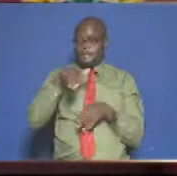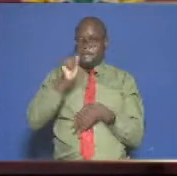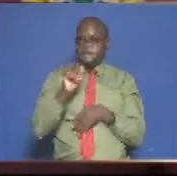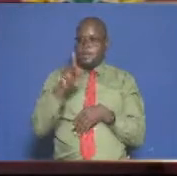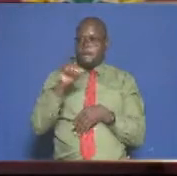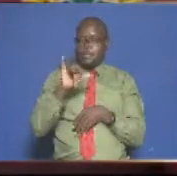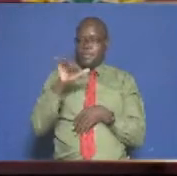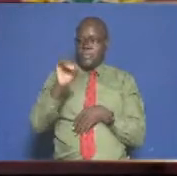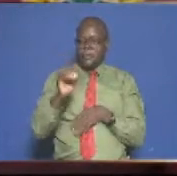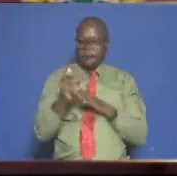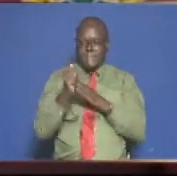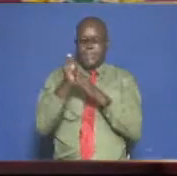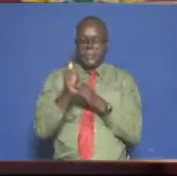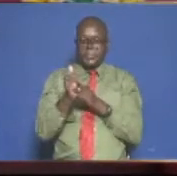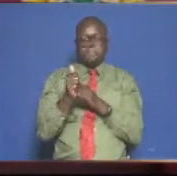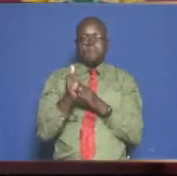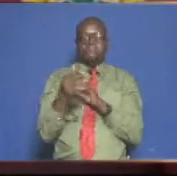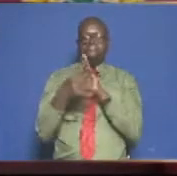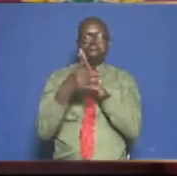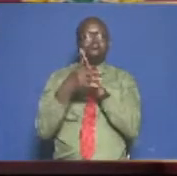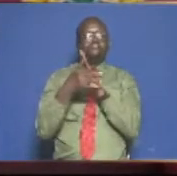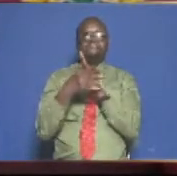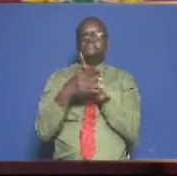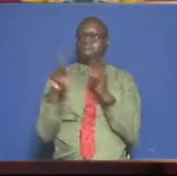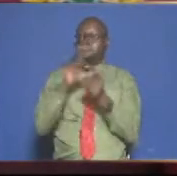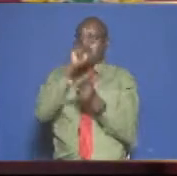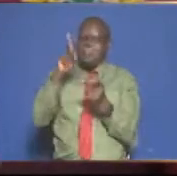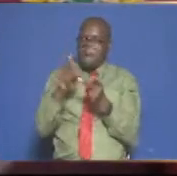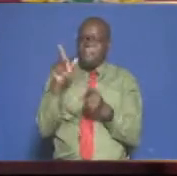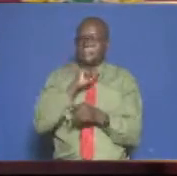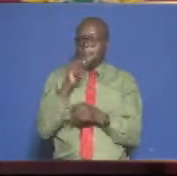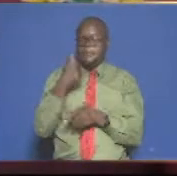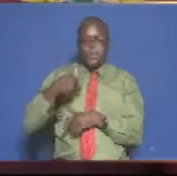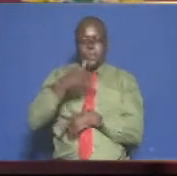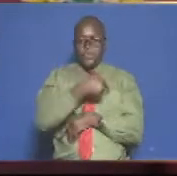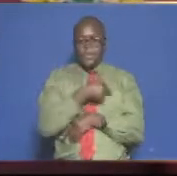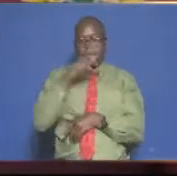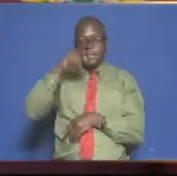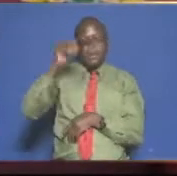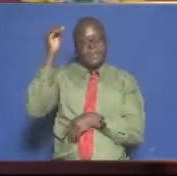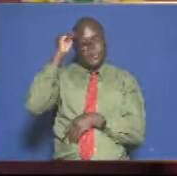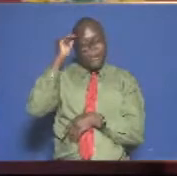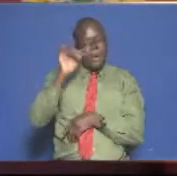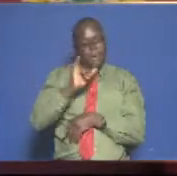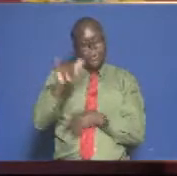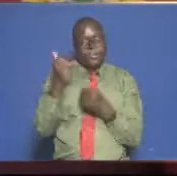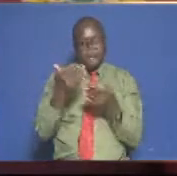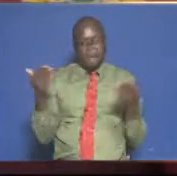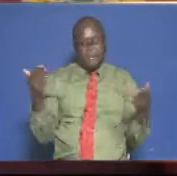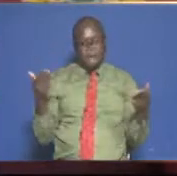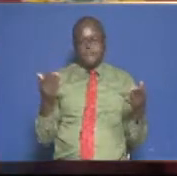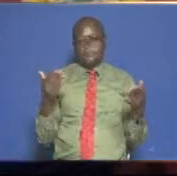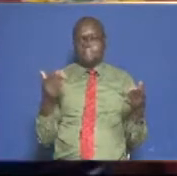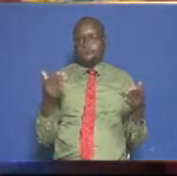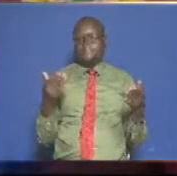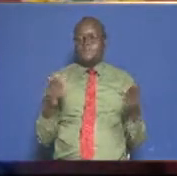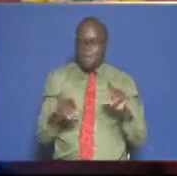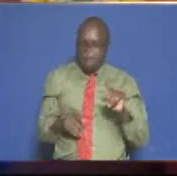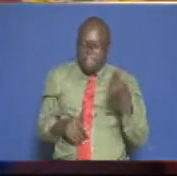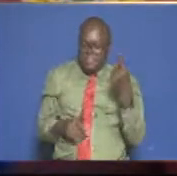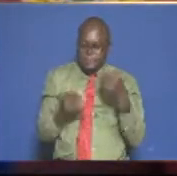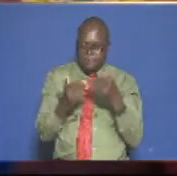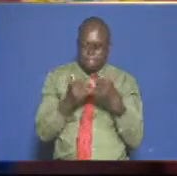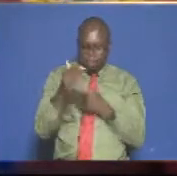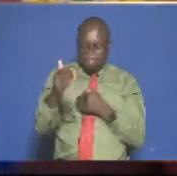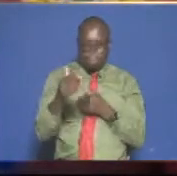was exemplary in this House, and it's a lesson for most of us who are new in this Parliament, Mr. Speaker. Fast forward,